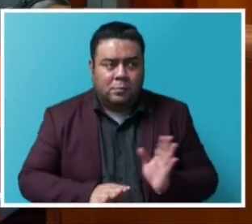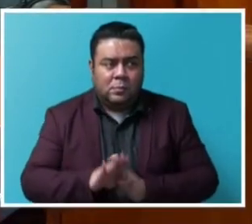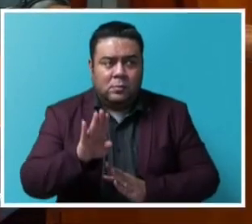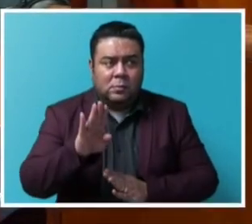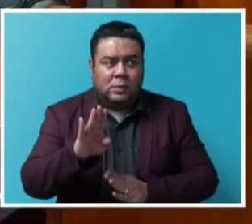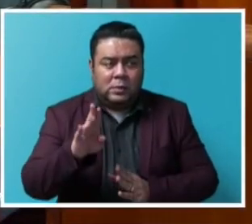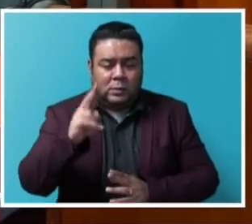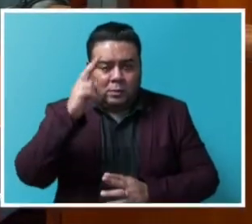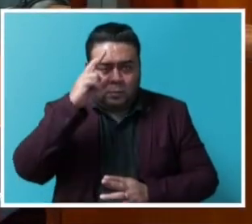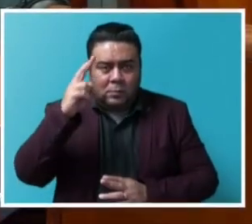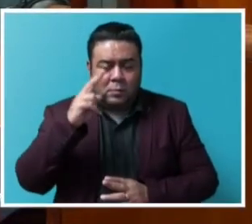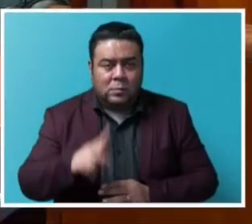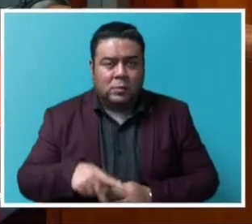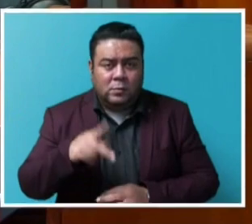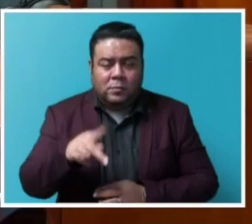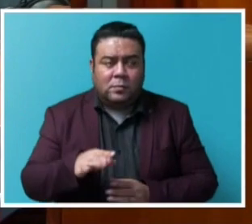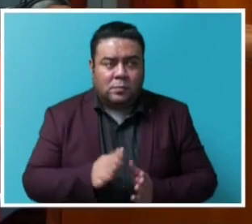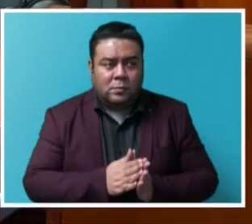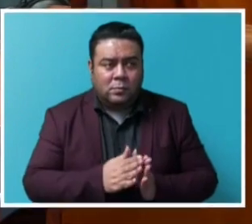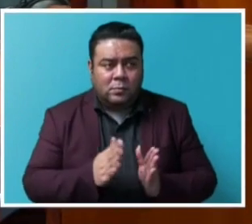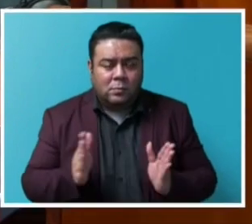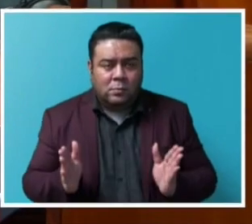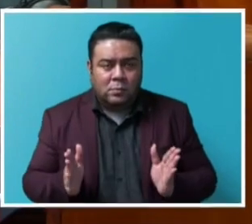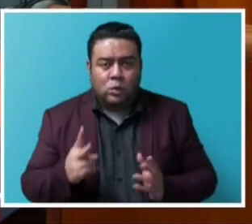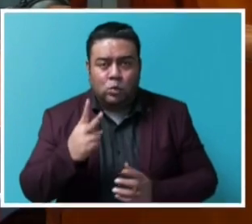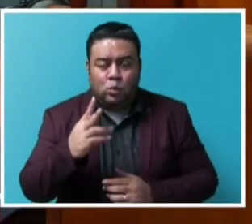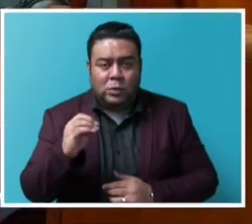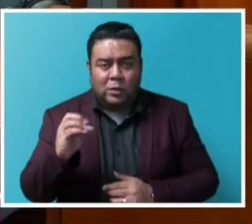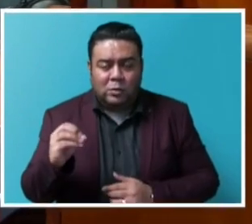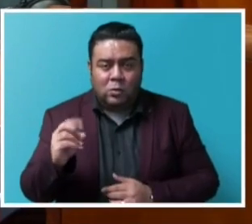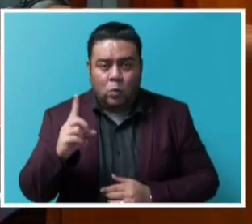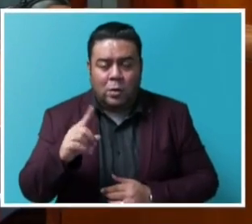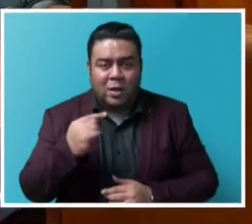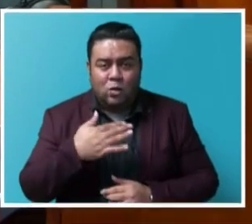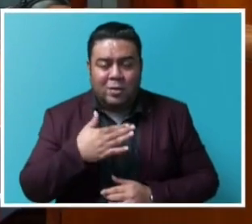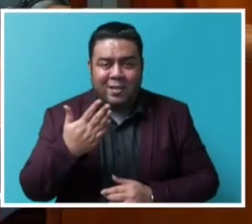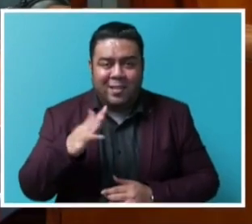poverty threshold of